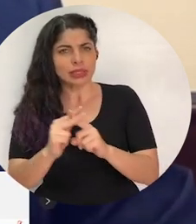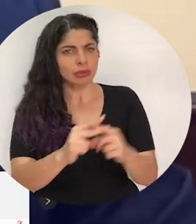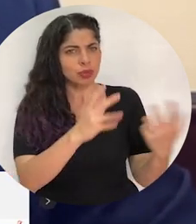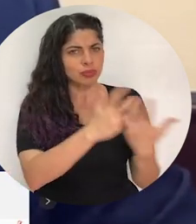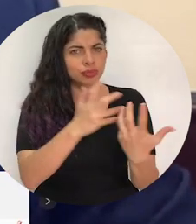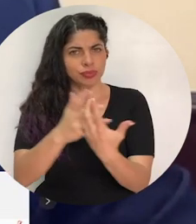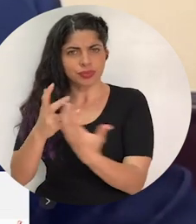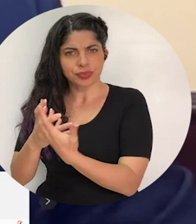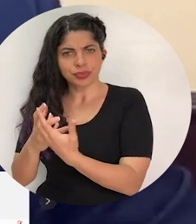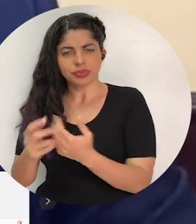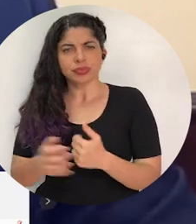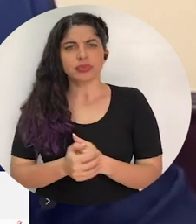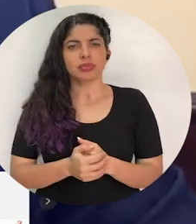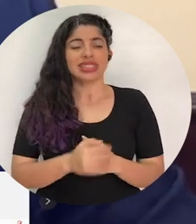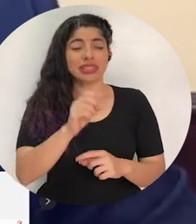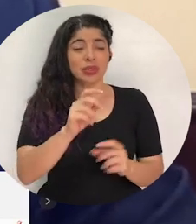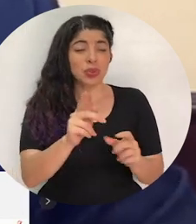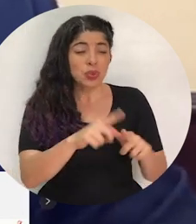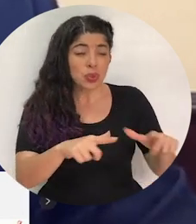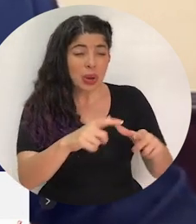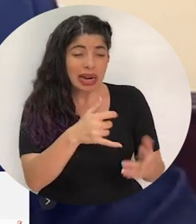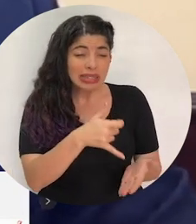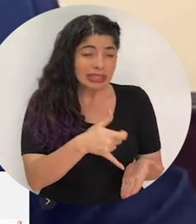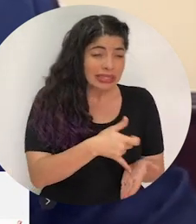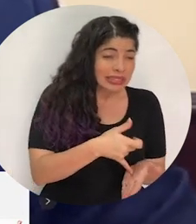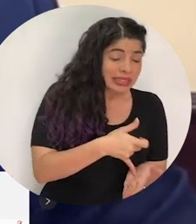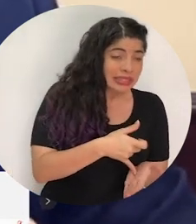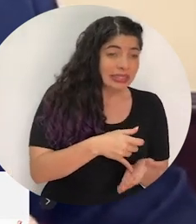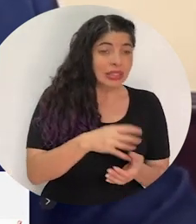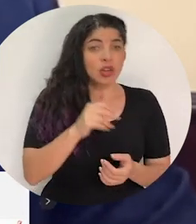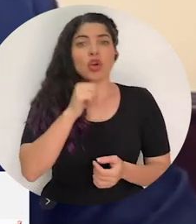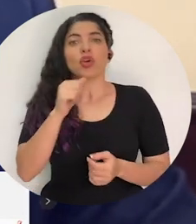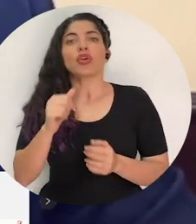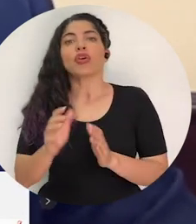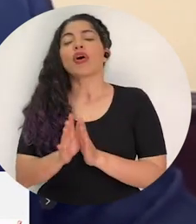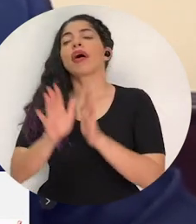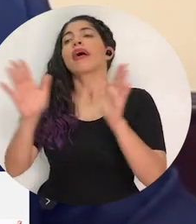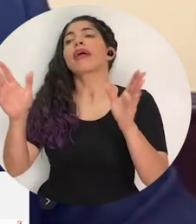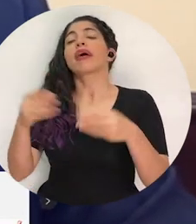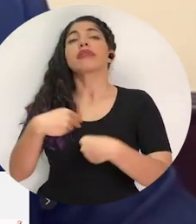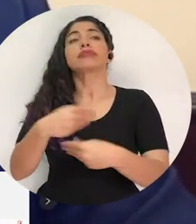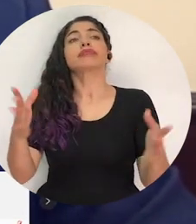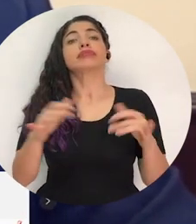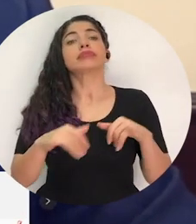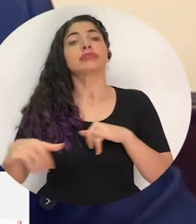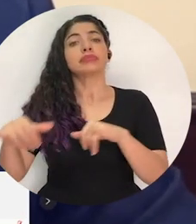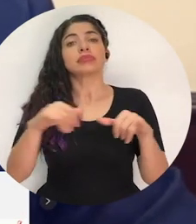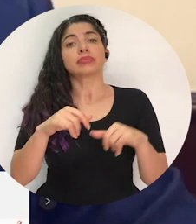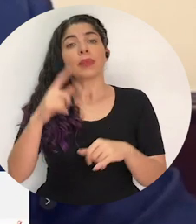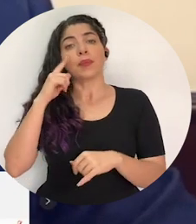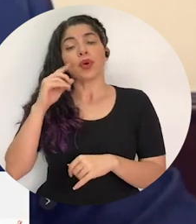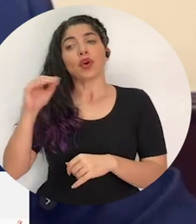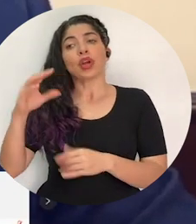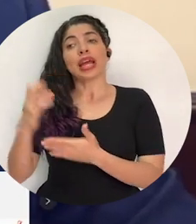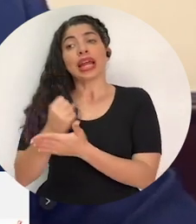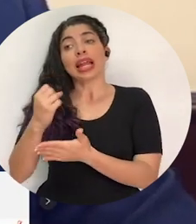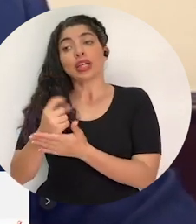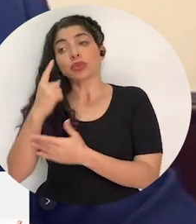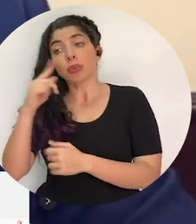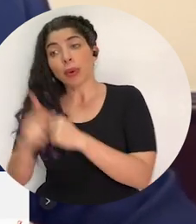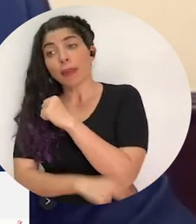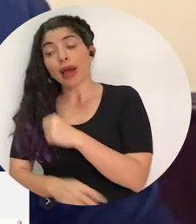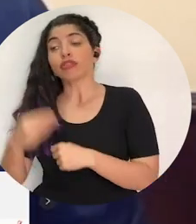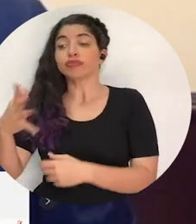loan by needs and vulnerability, rather than generalized classification like income per capita.